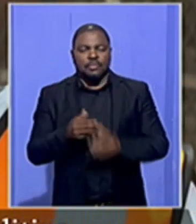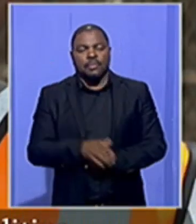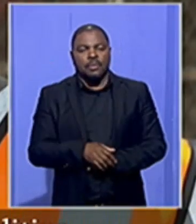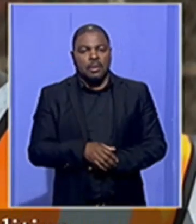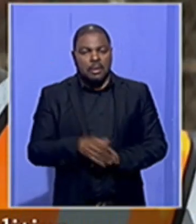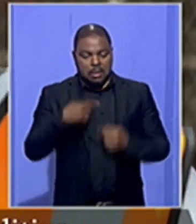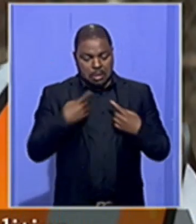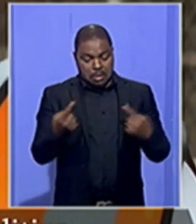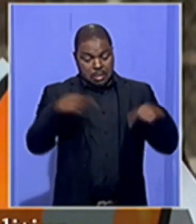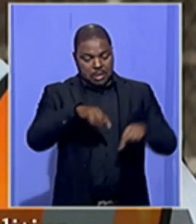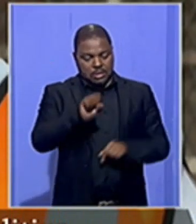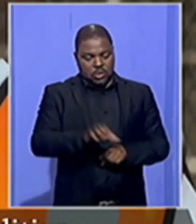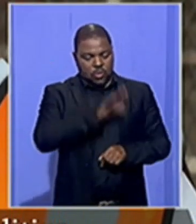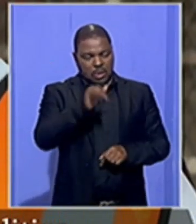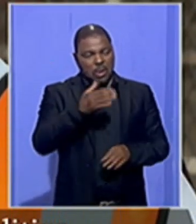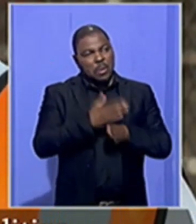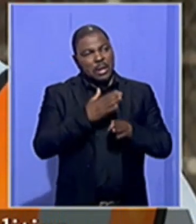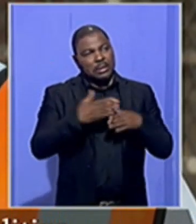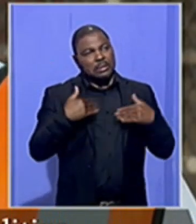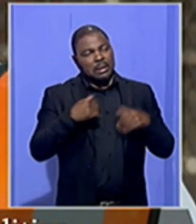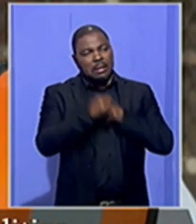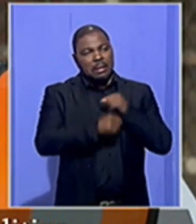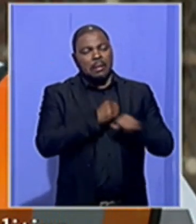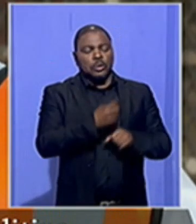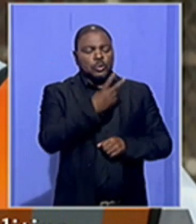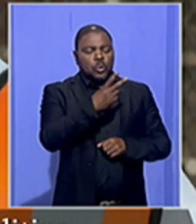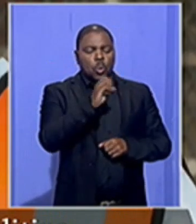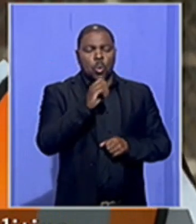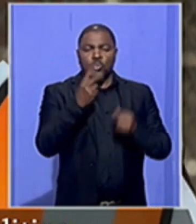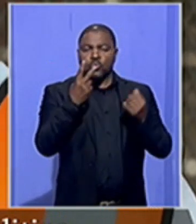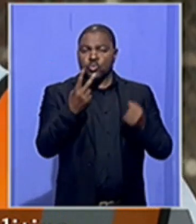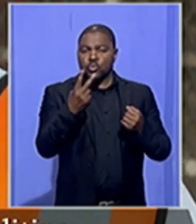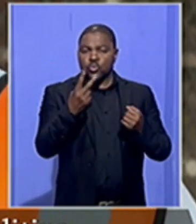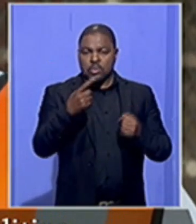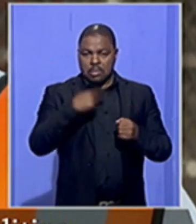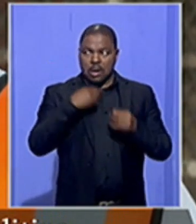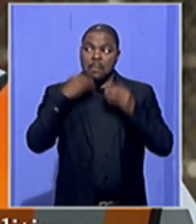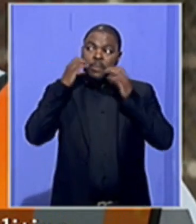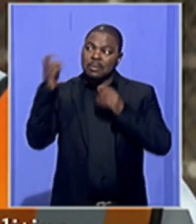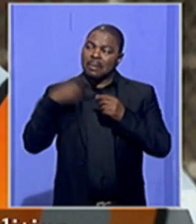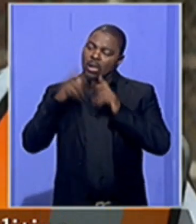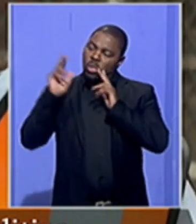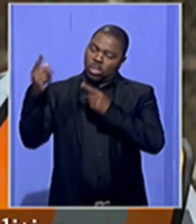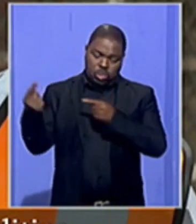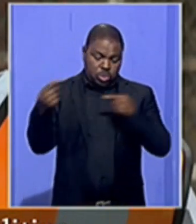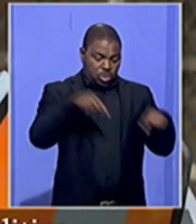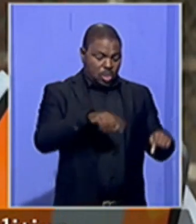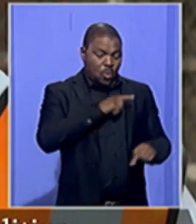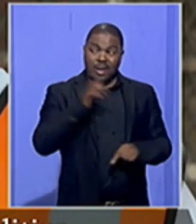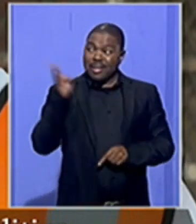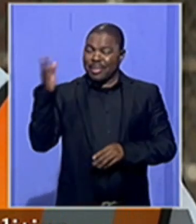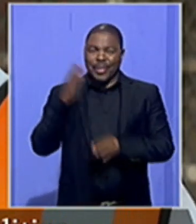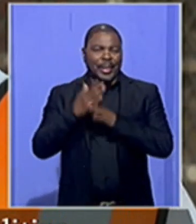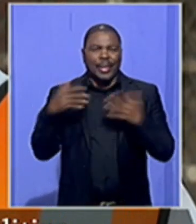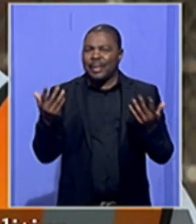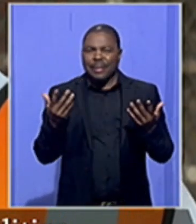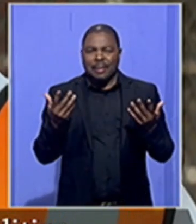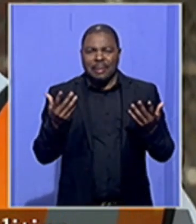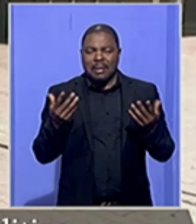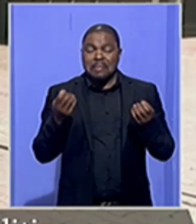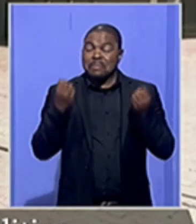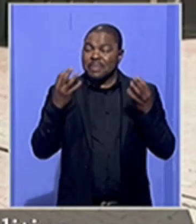ka mbereko from 2002, so ke tswile ko gae ko Mozambique because ha ona mbereko total. Batho ba ngata